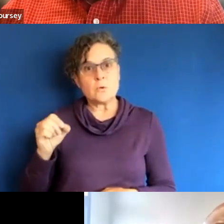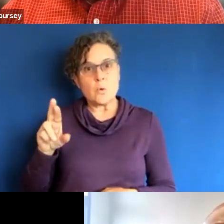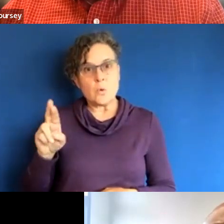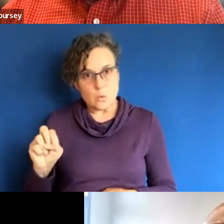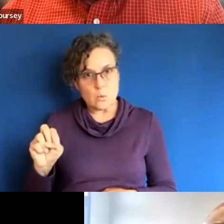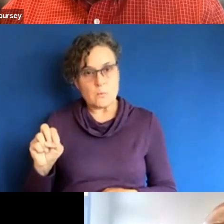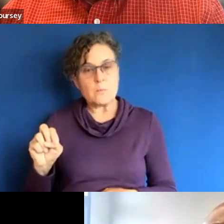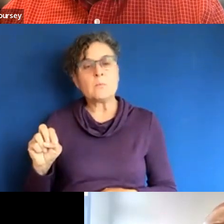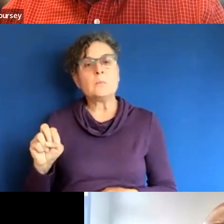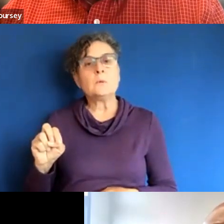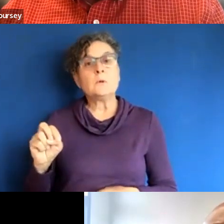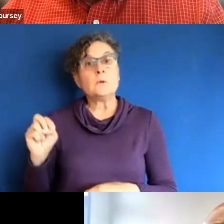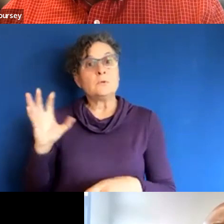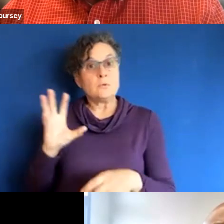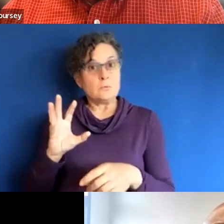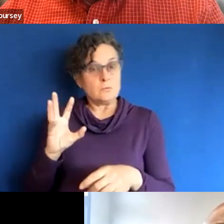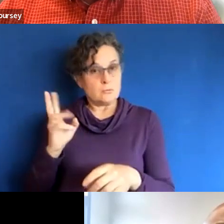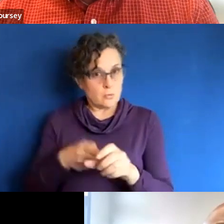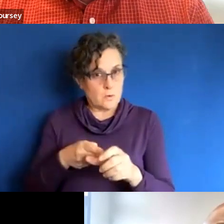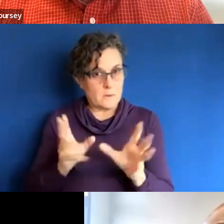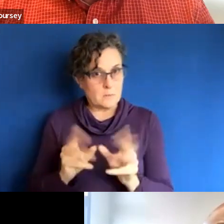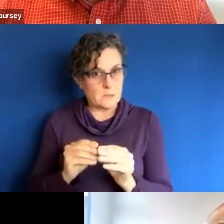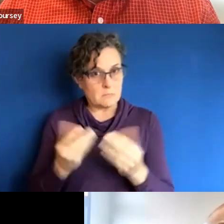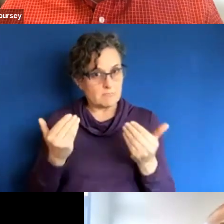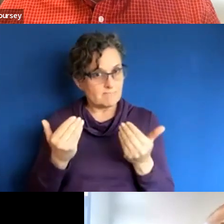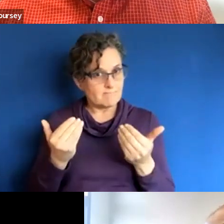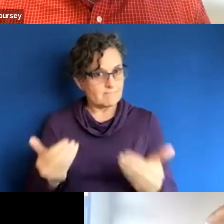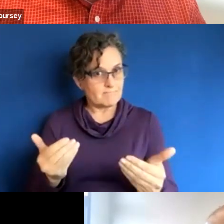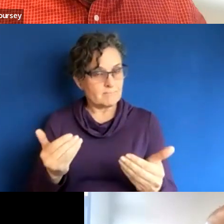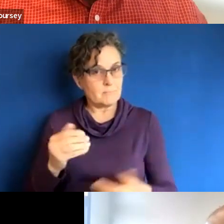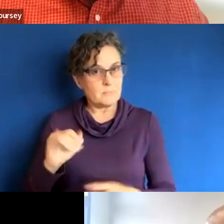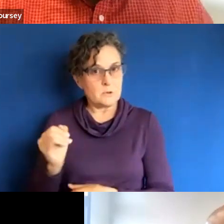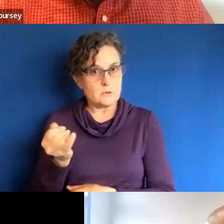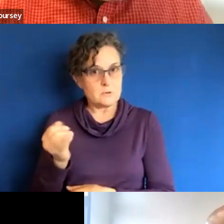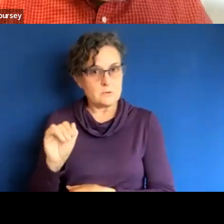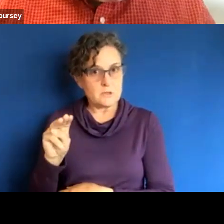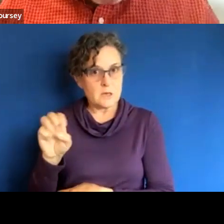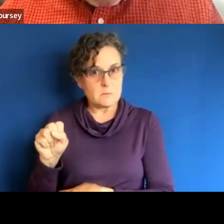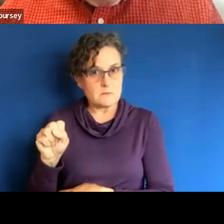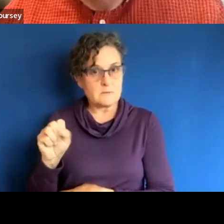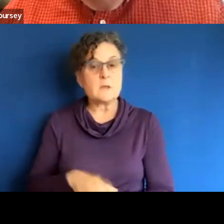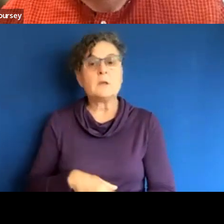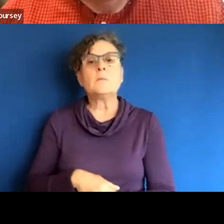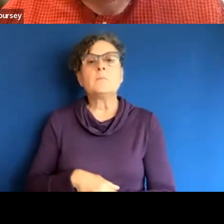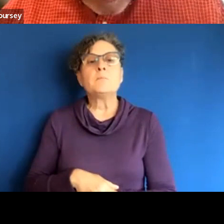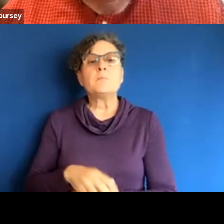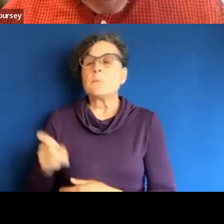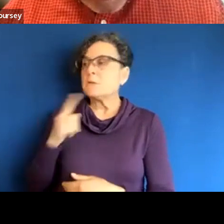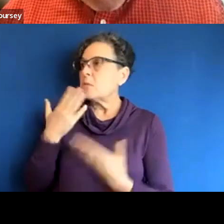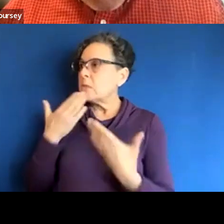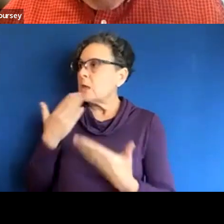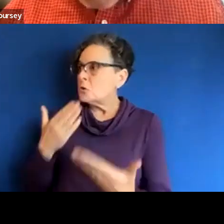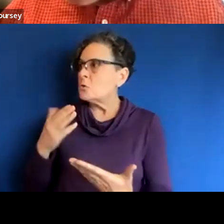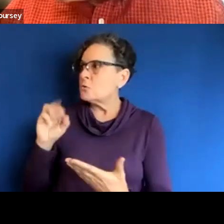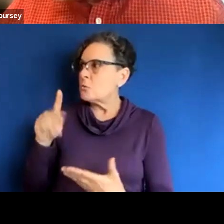to join the club here. Hop on in, James. Thank you very much, Supervisor Corsi, and for everybody